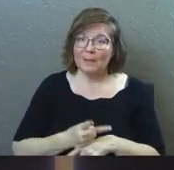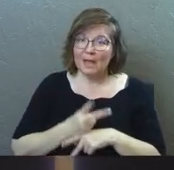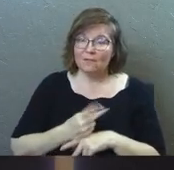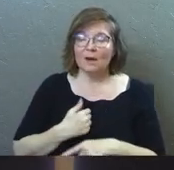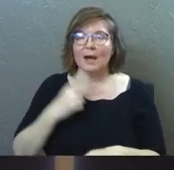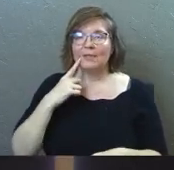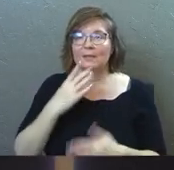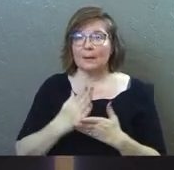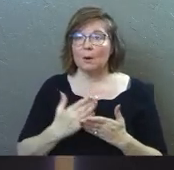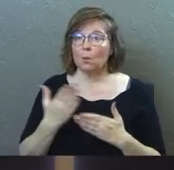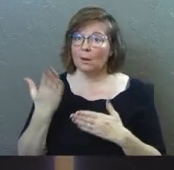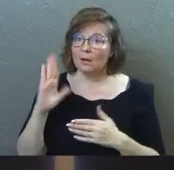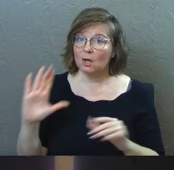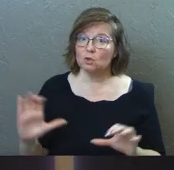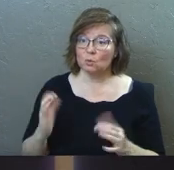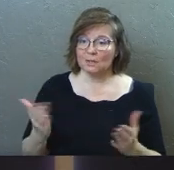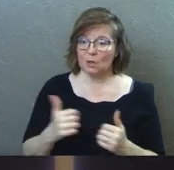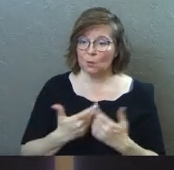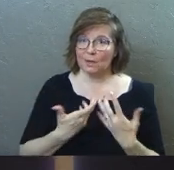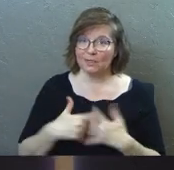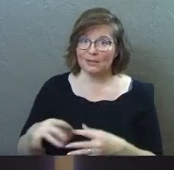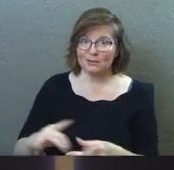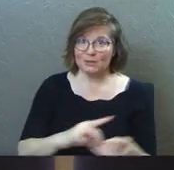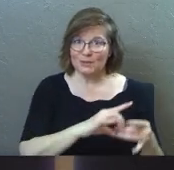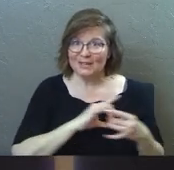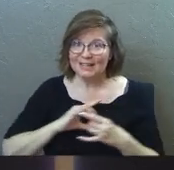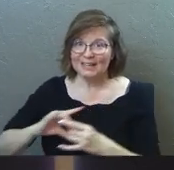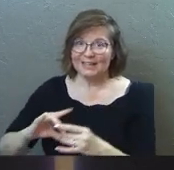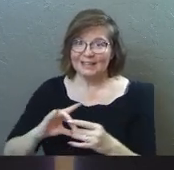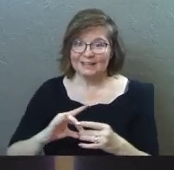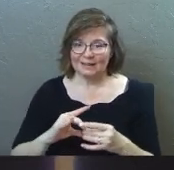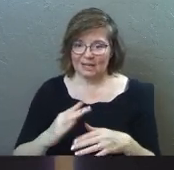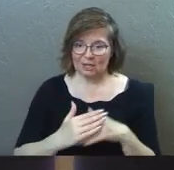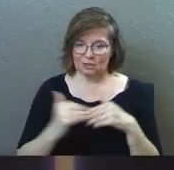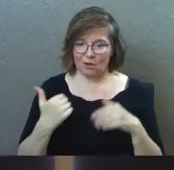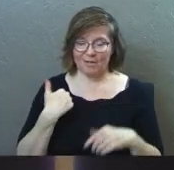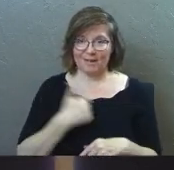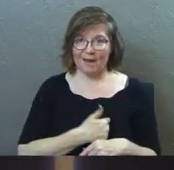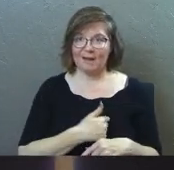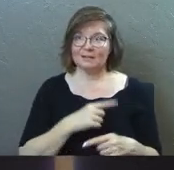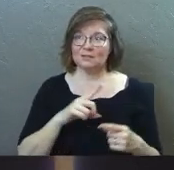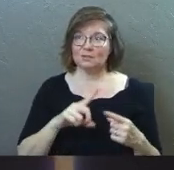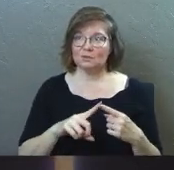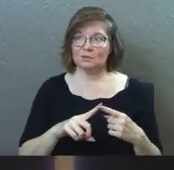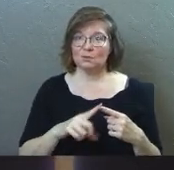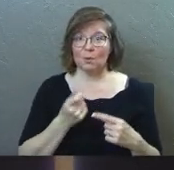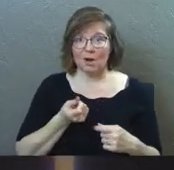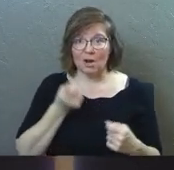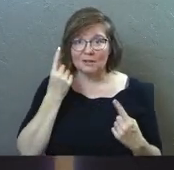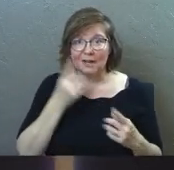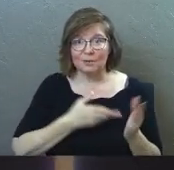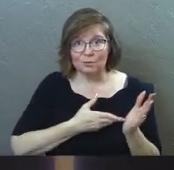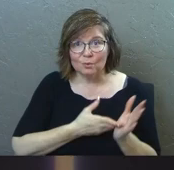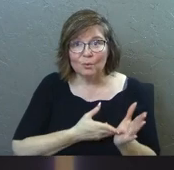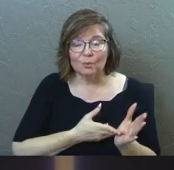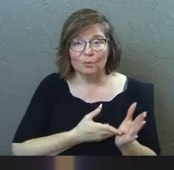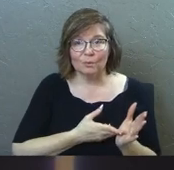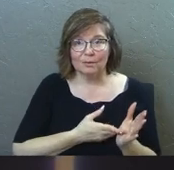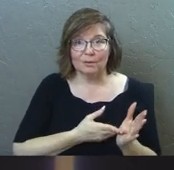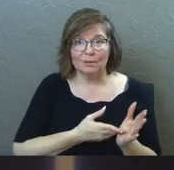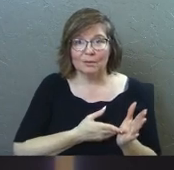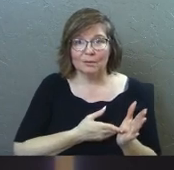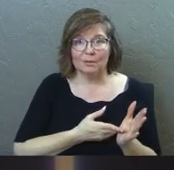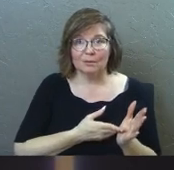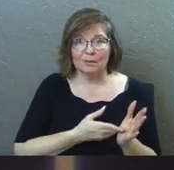careful. I think that's part of what God is doing here with this unity project, is he's calling us to understand the truth.